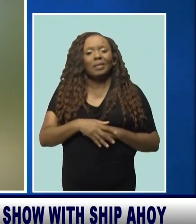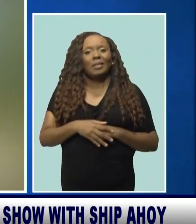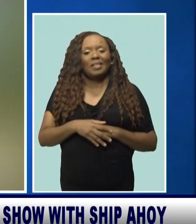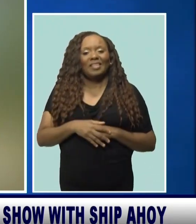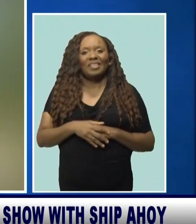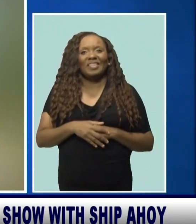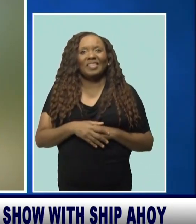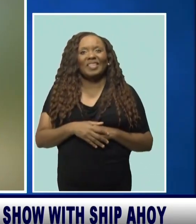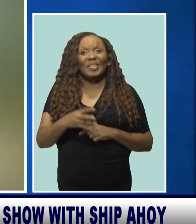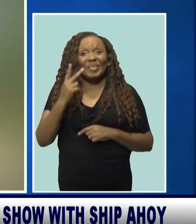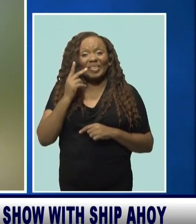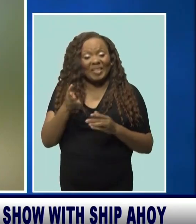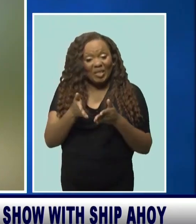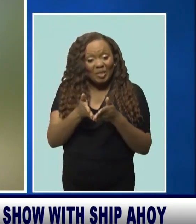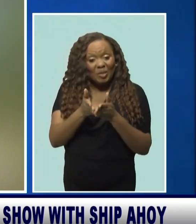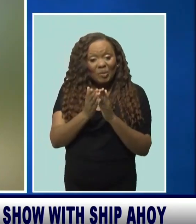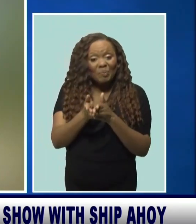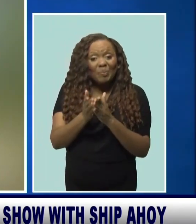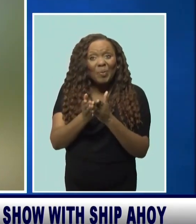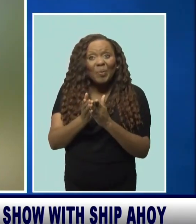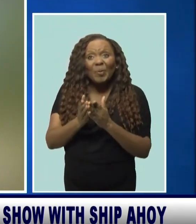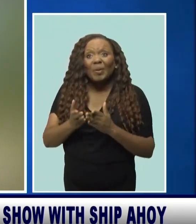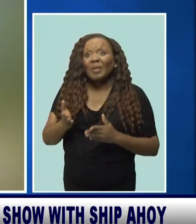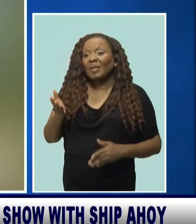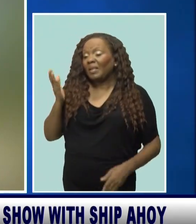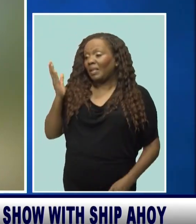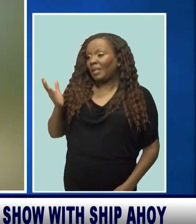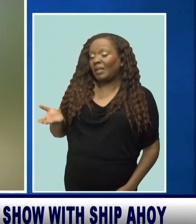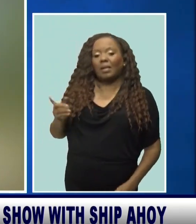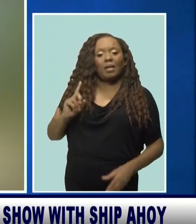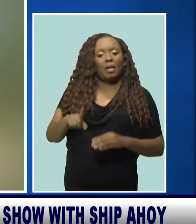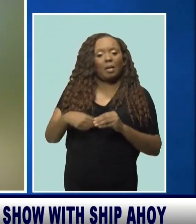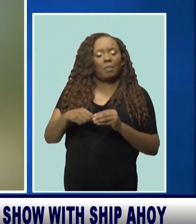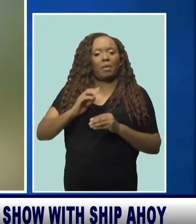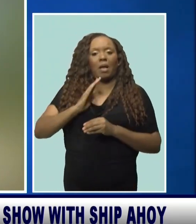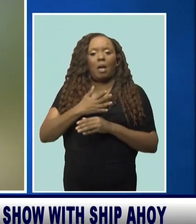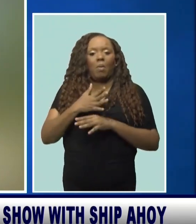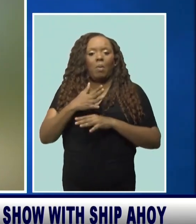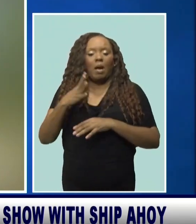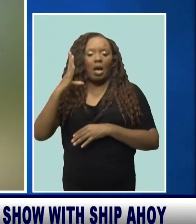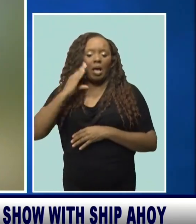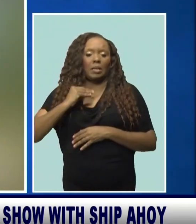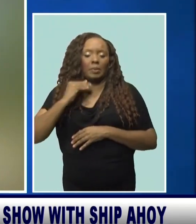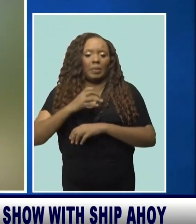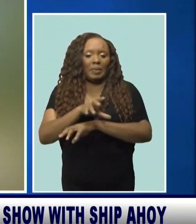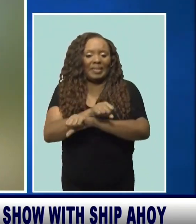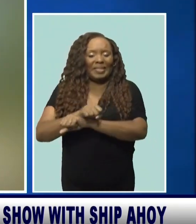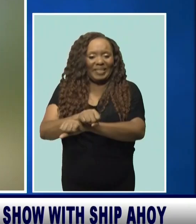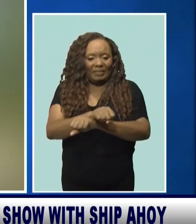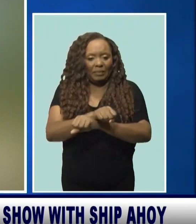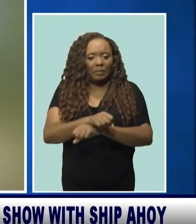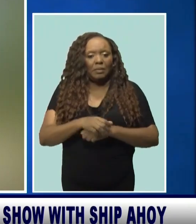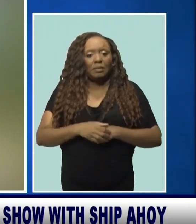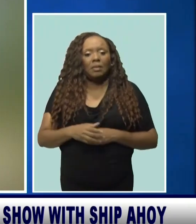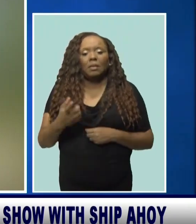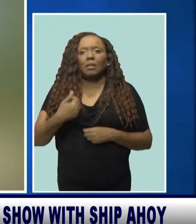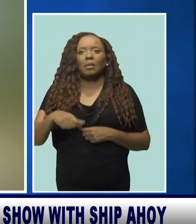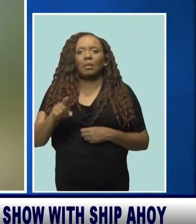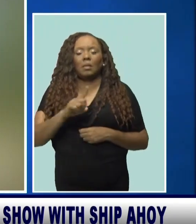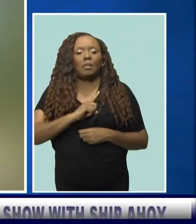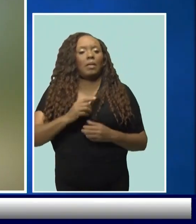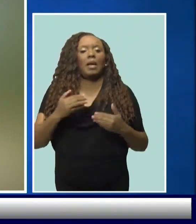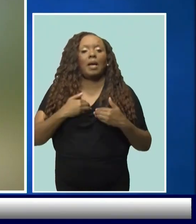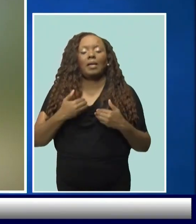represented by the boat is the painful truths of the Middle Passage. We are delighted to have obtained the highest